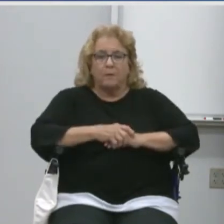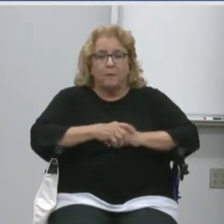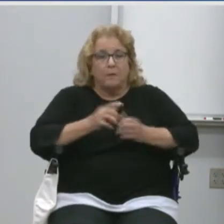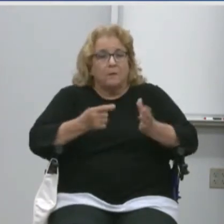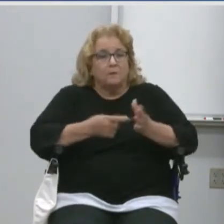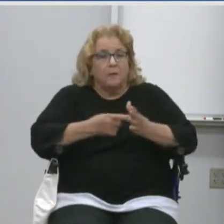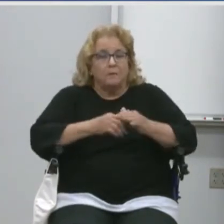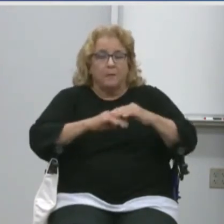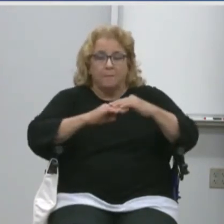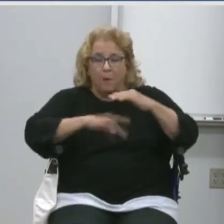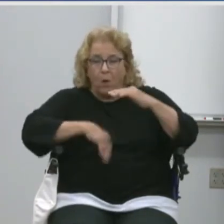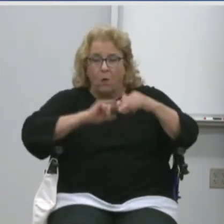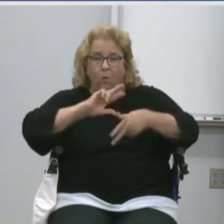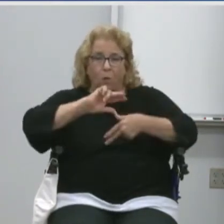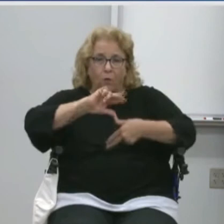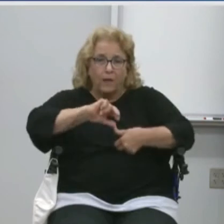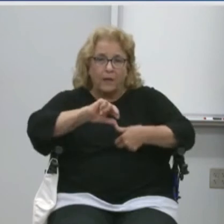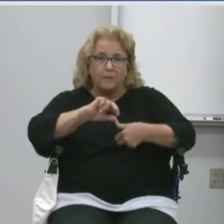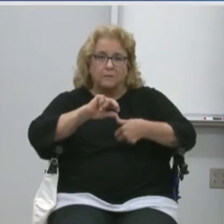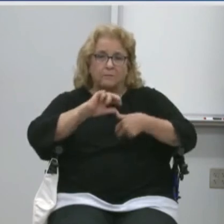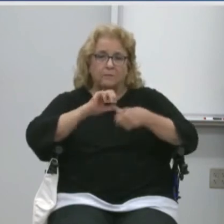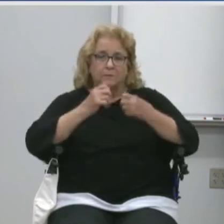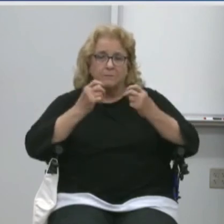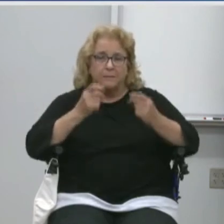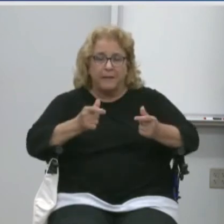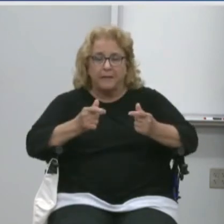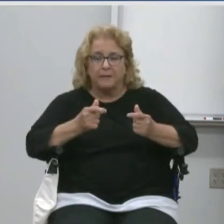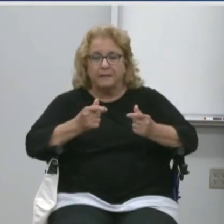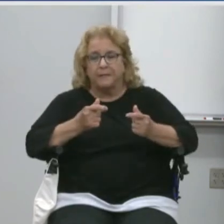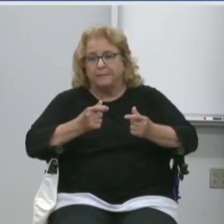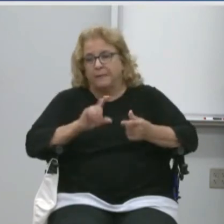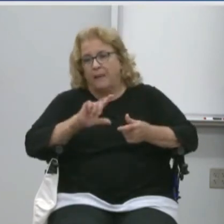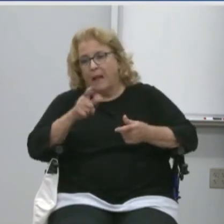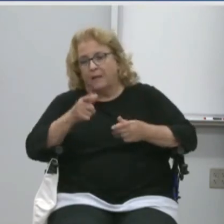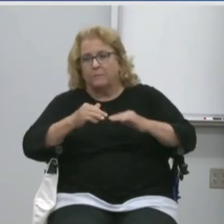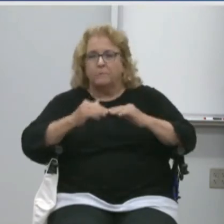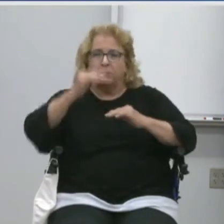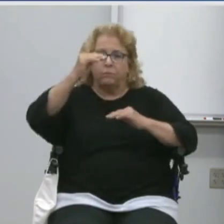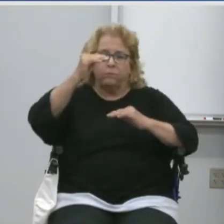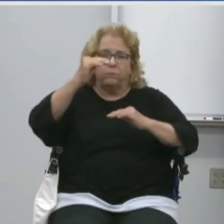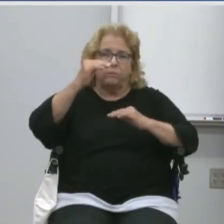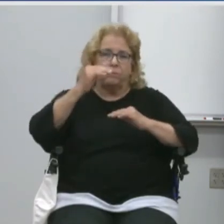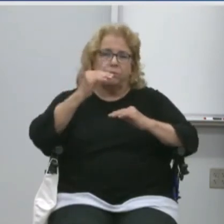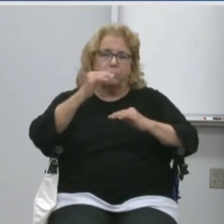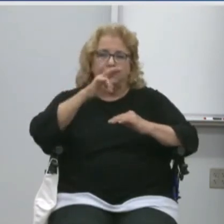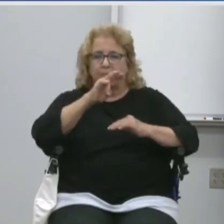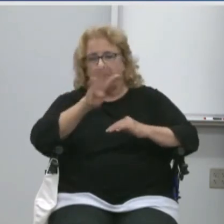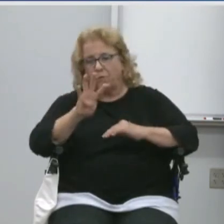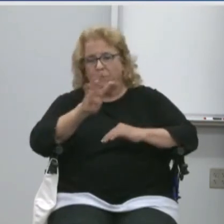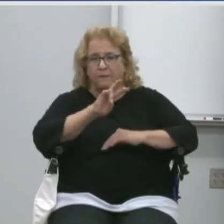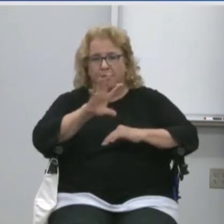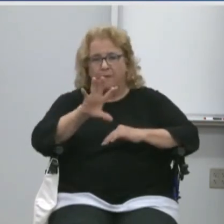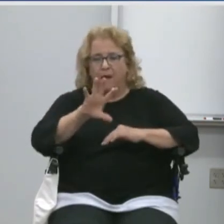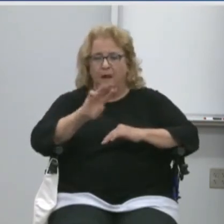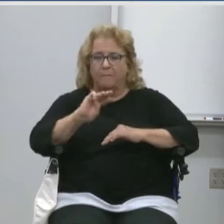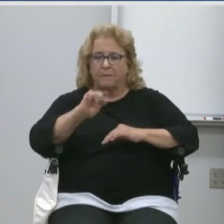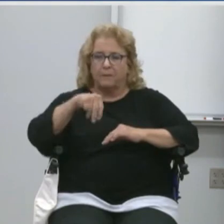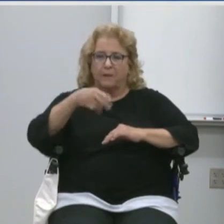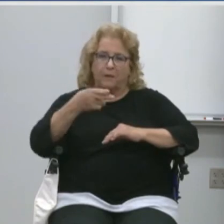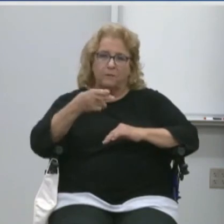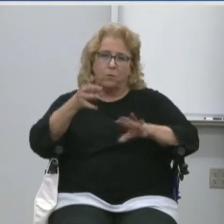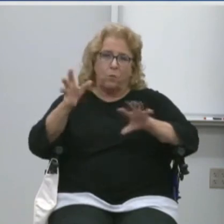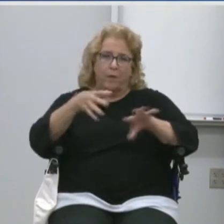falls down below hurricane force winds, and then a short time later it's back up in those 74, 75 mile an hour wind